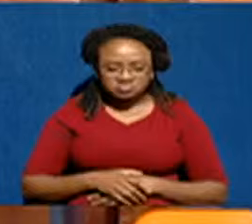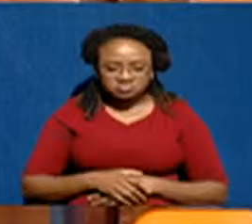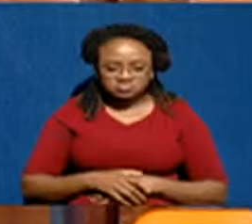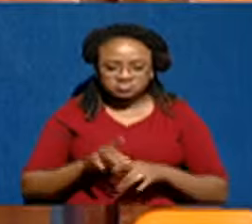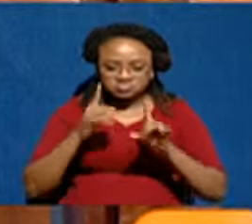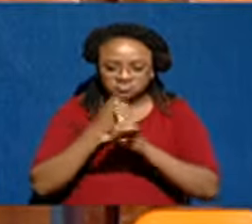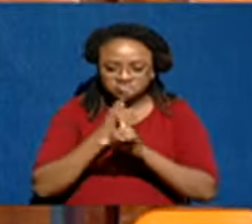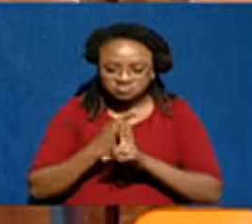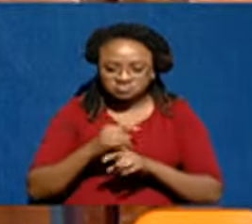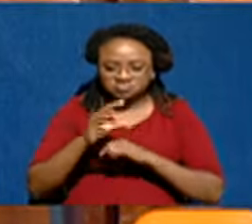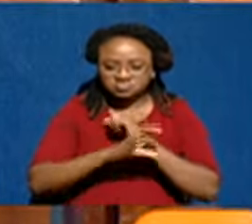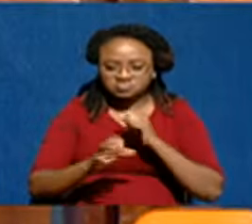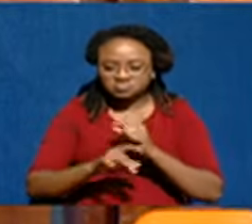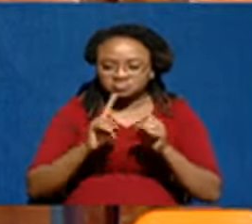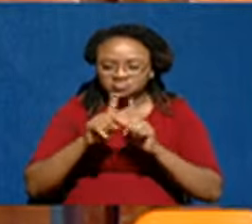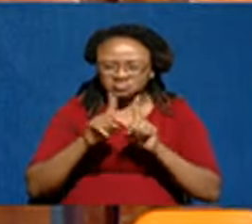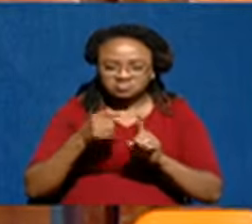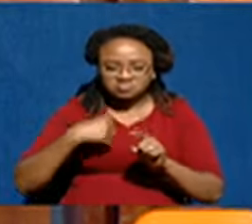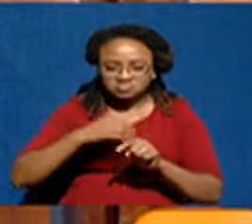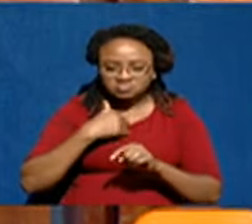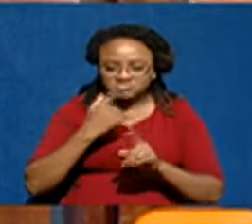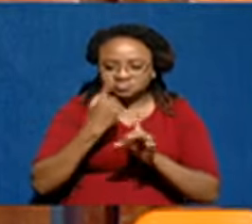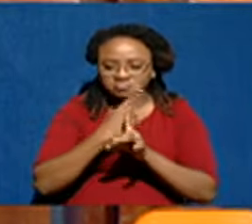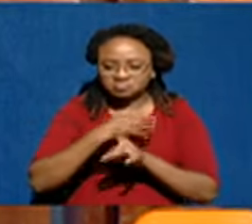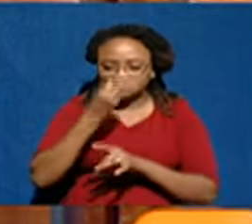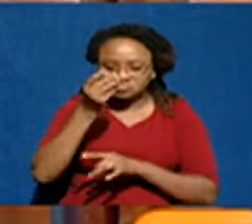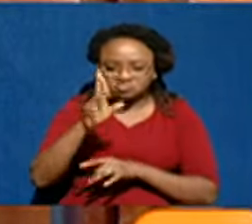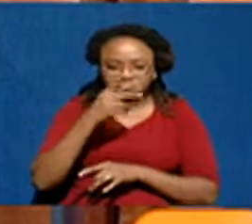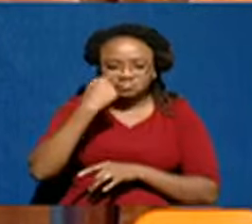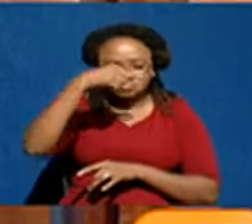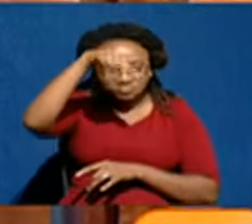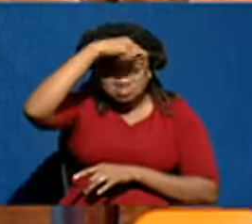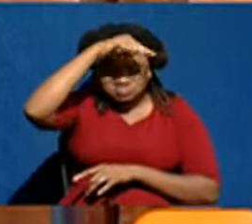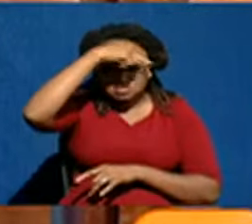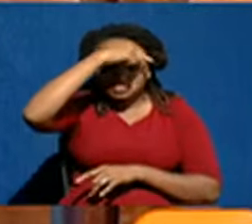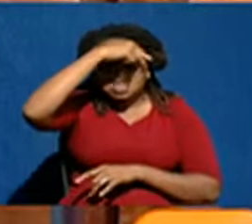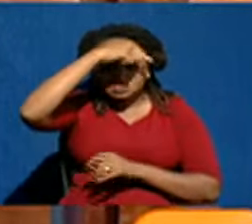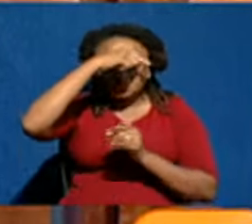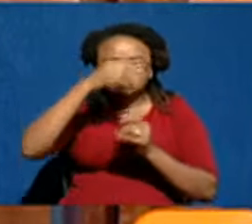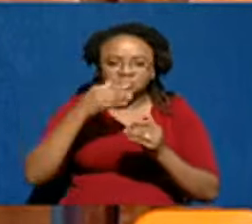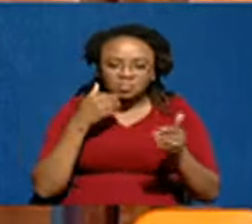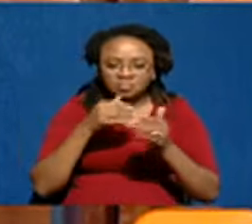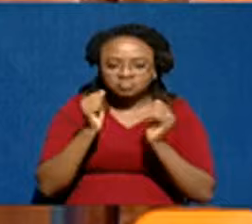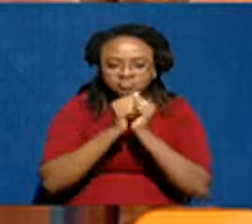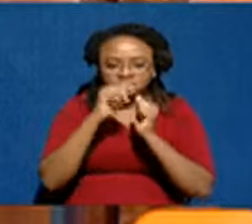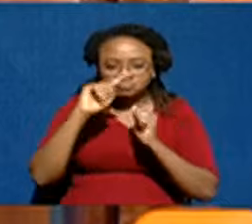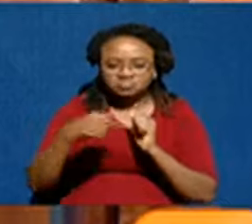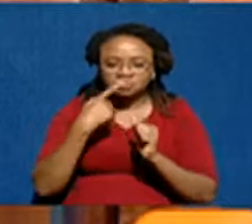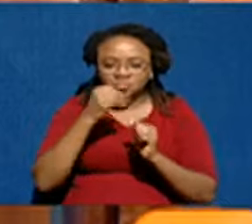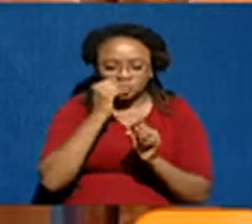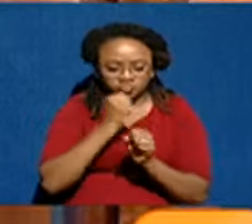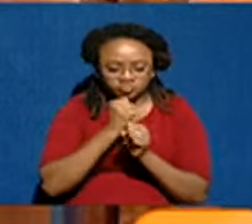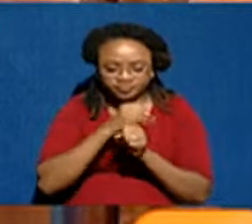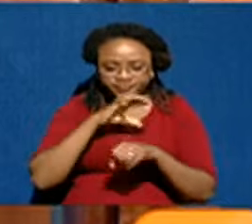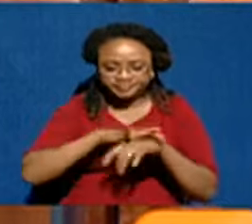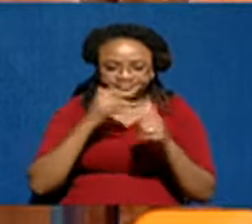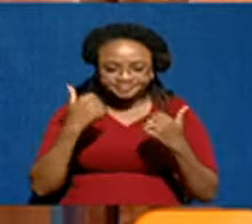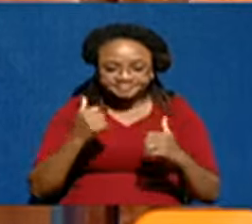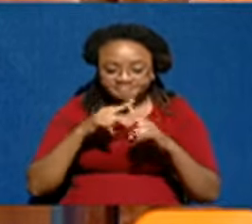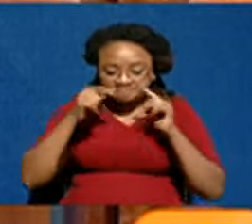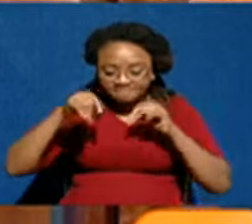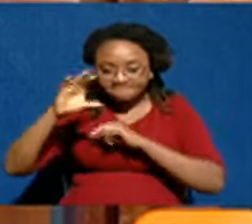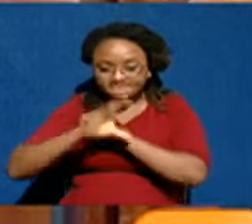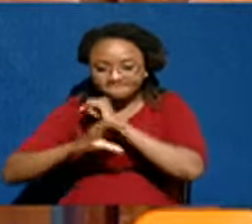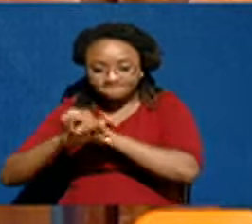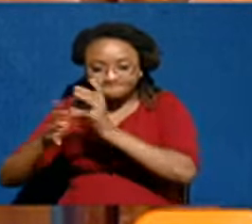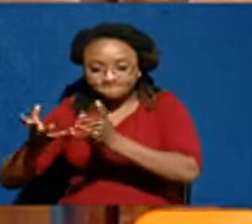country. Yet we have doctors who have graduated to the tunes of about 4,000 are not employed. As a country, we need about 50,000 doctors to